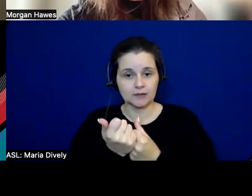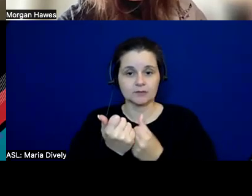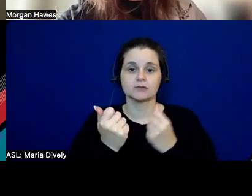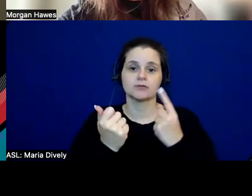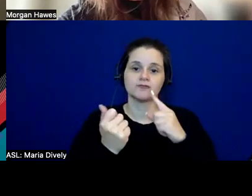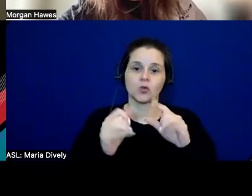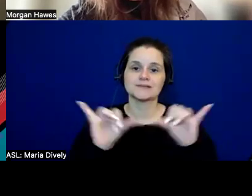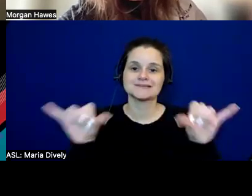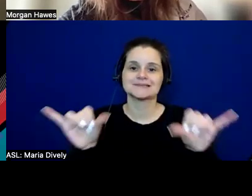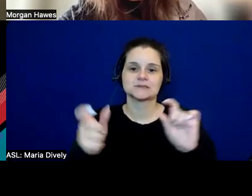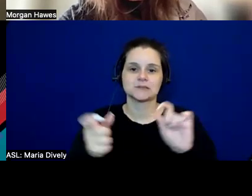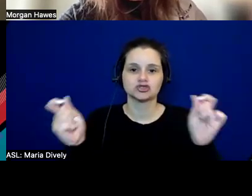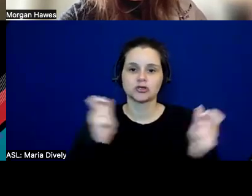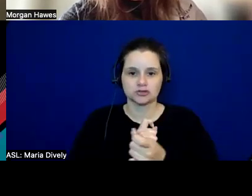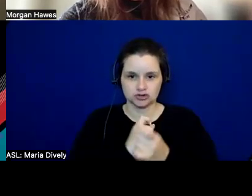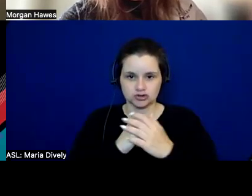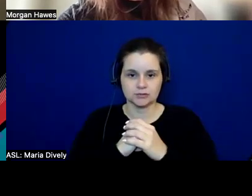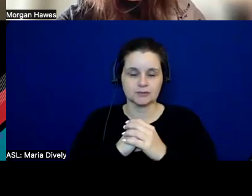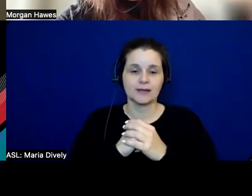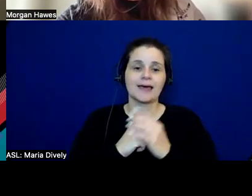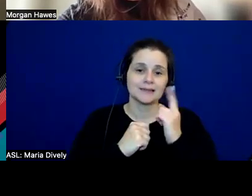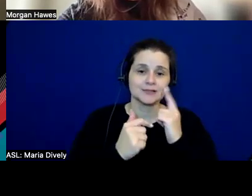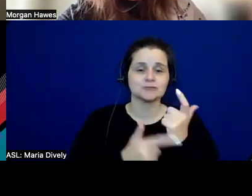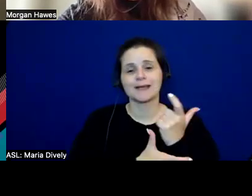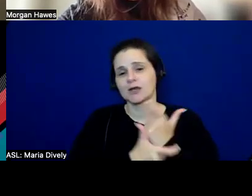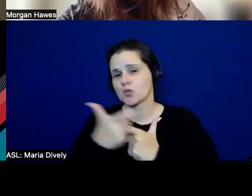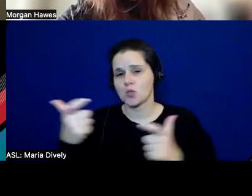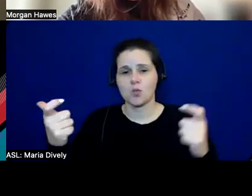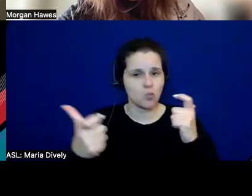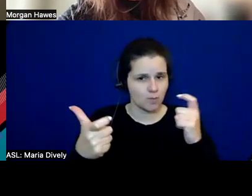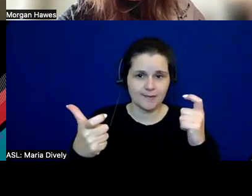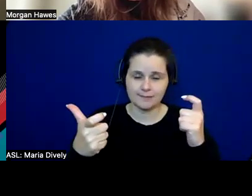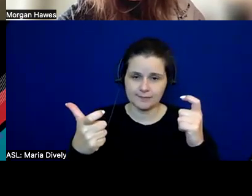systems change. And I think there's been an enormous amount